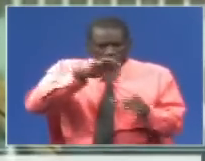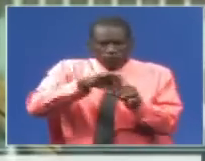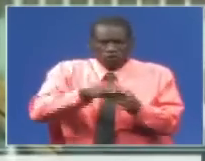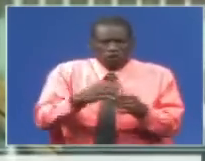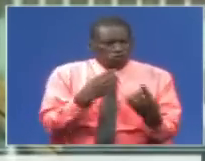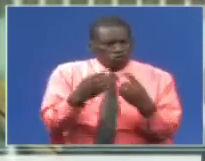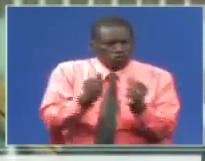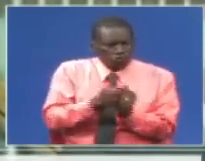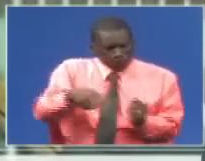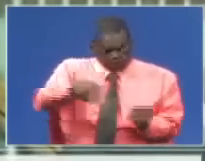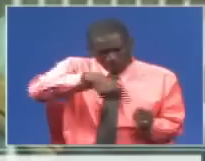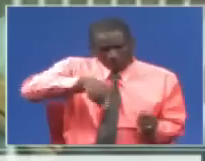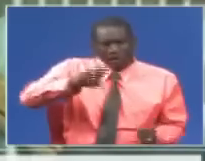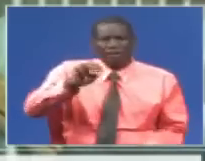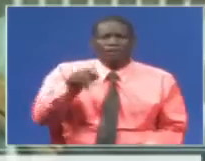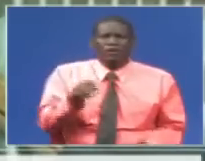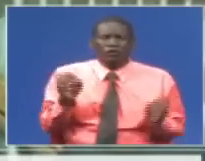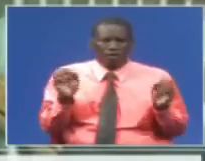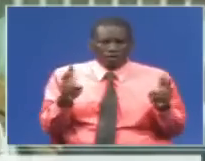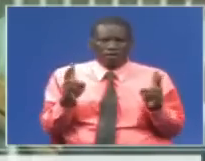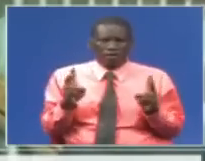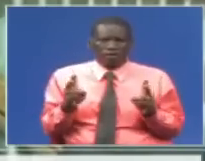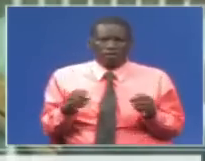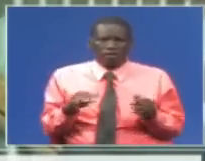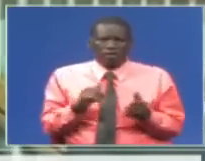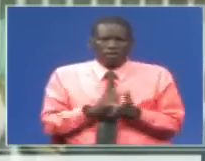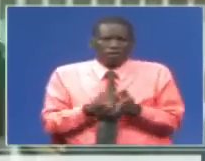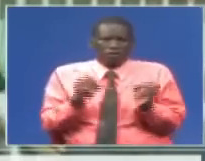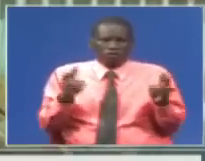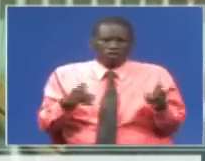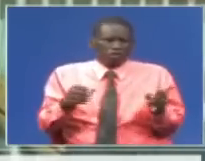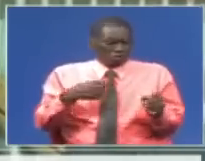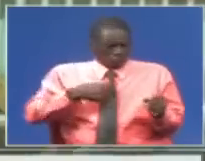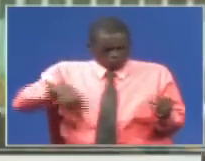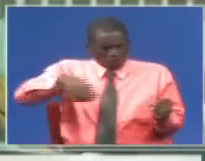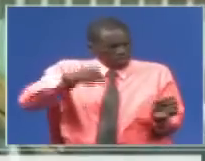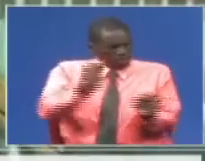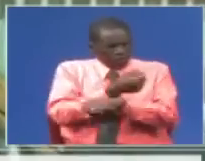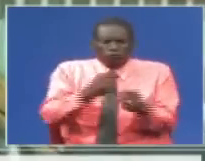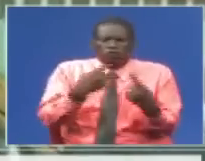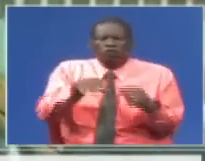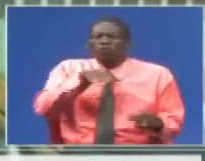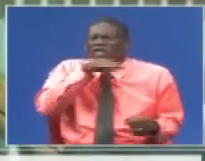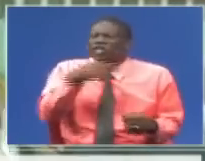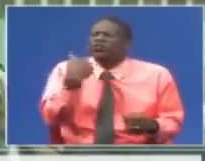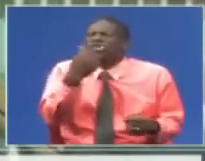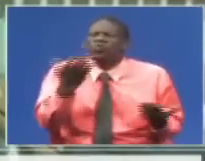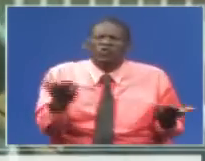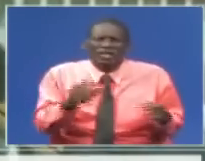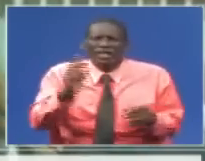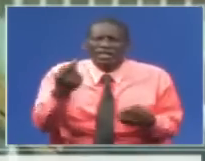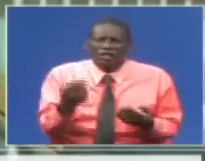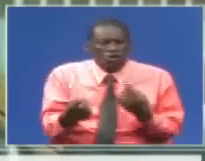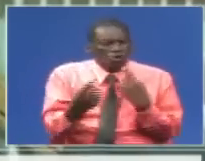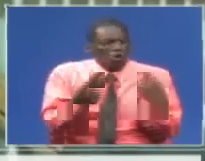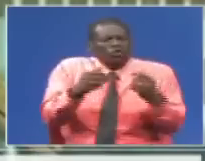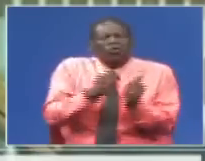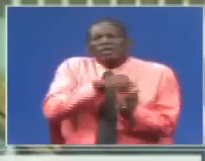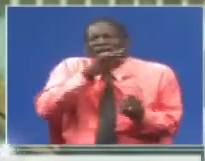ours. Isn't it? But as we cannot talk to Raila, on what ground? Who is he in Kenya? We talk to him as